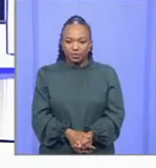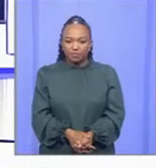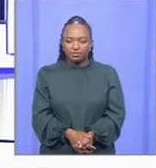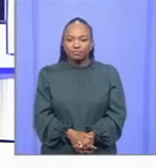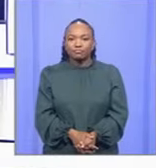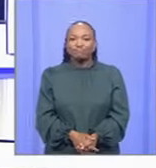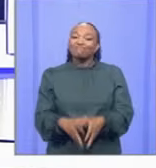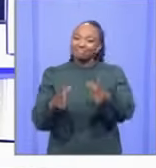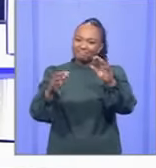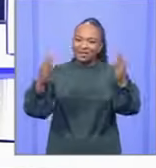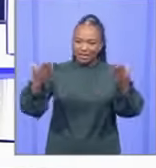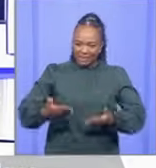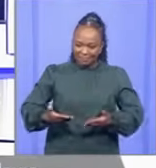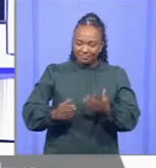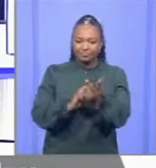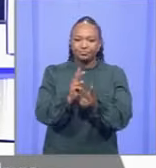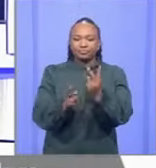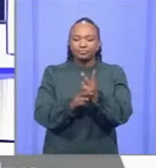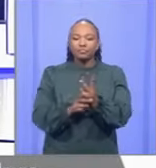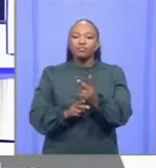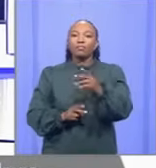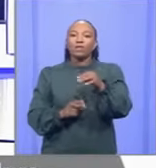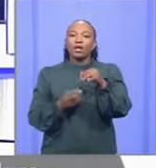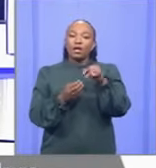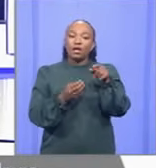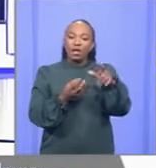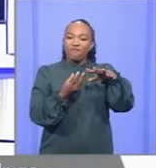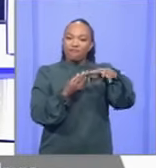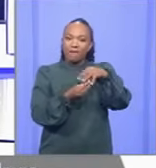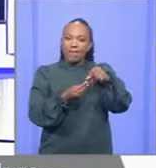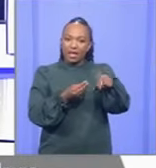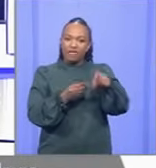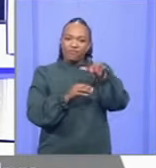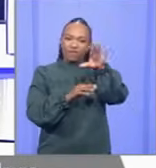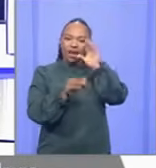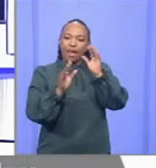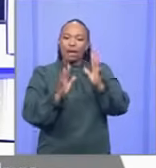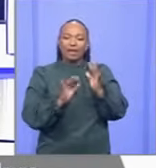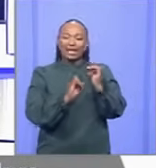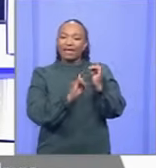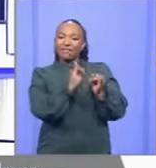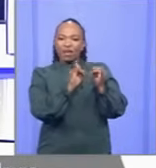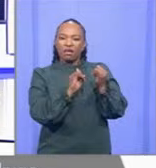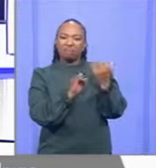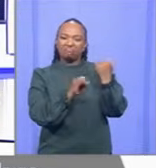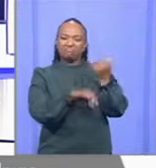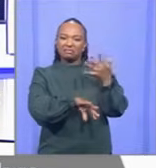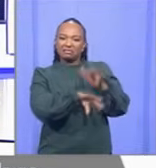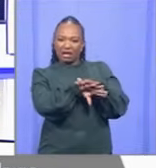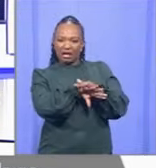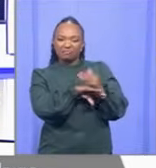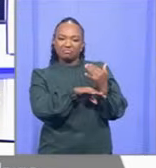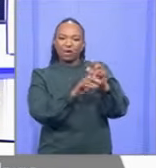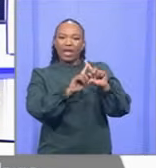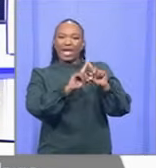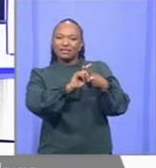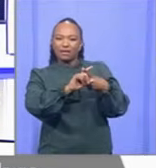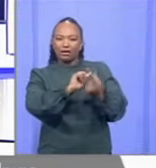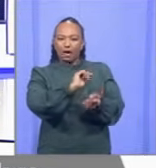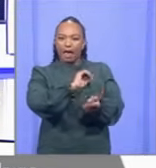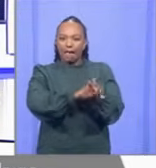Le sa amogetšwe maloko a lapa a barutwana ba lesomete bao ba hlokofetšego kotseng ya dikoloi ka